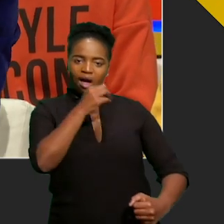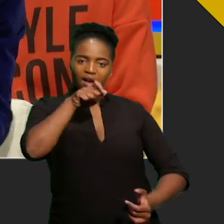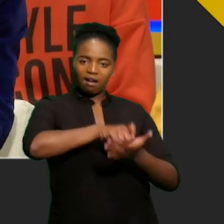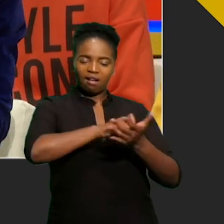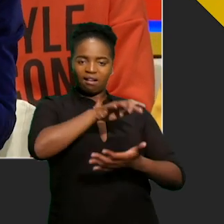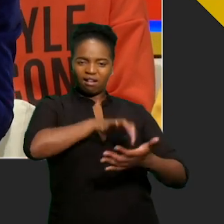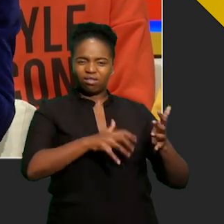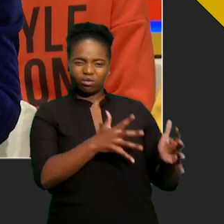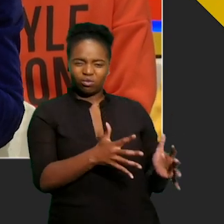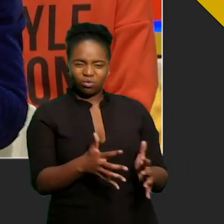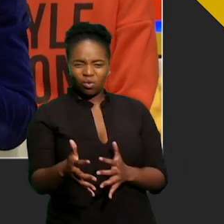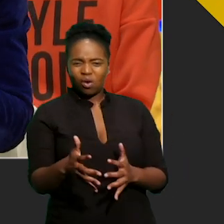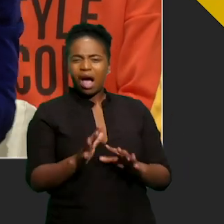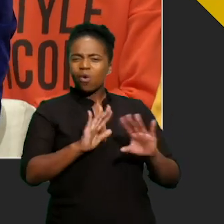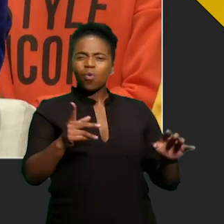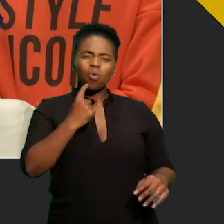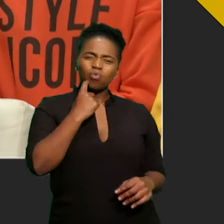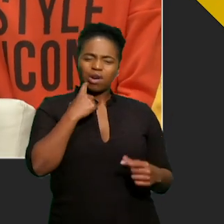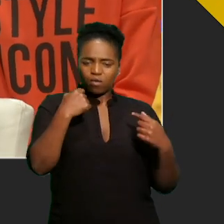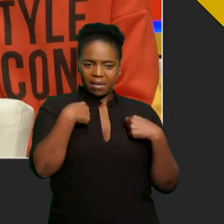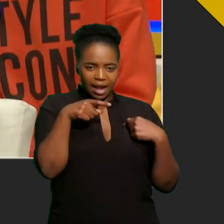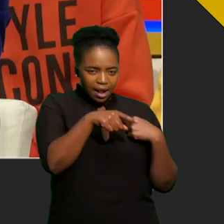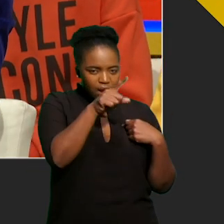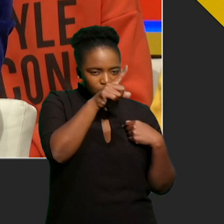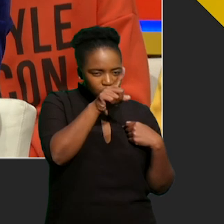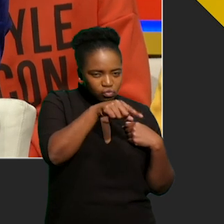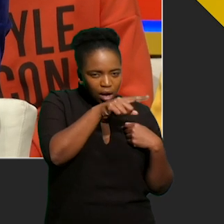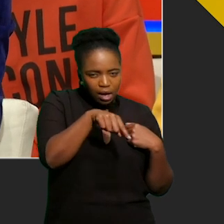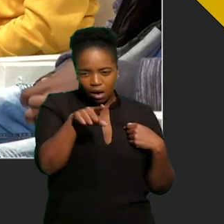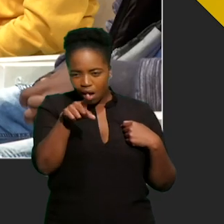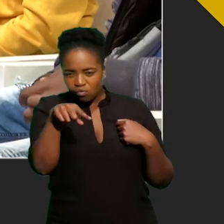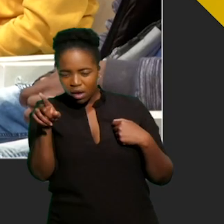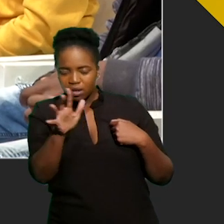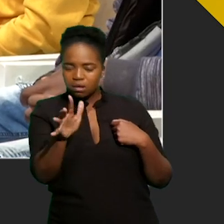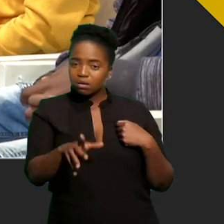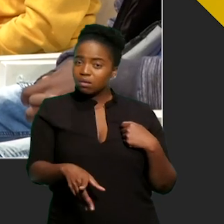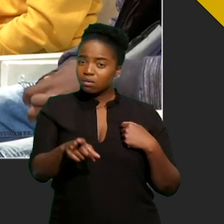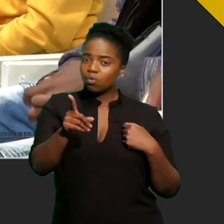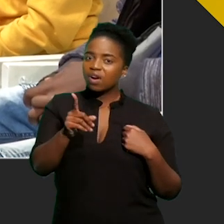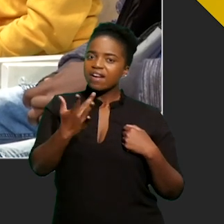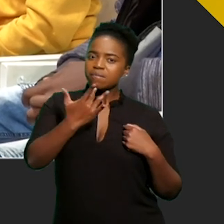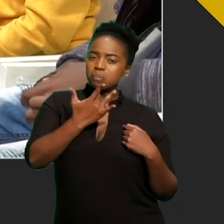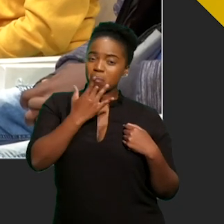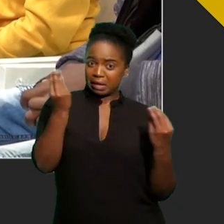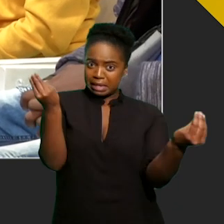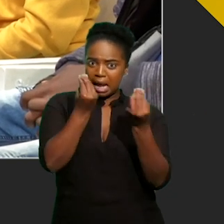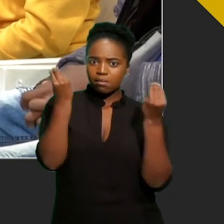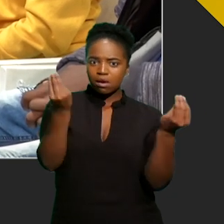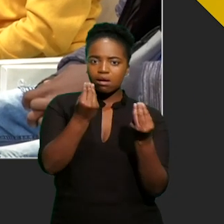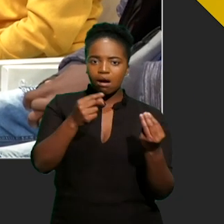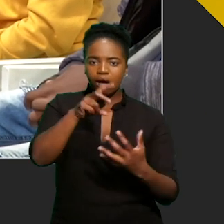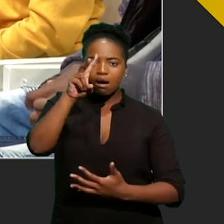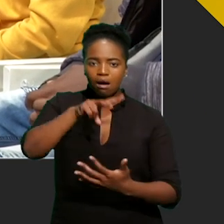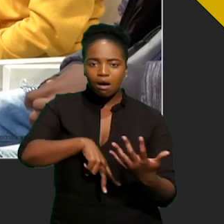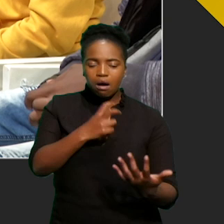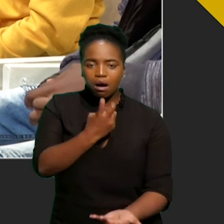journalist. Yeah. So ndicinga it's not easy for us to identify ukuthi le right le ayikho right. And what does it do for your favorite celebrity when ubona indaba but you